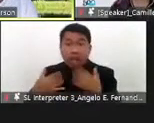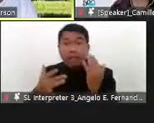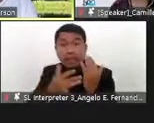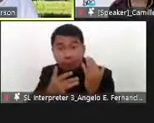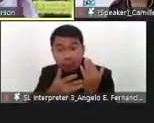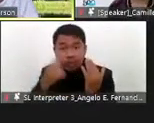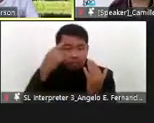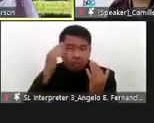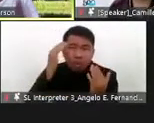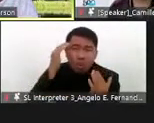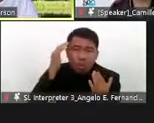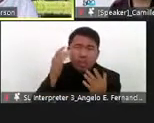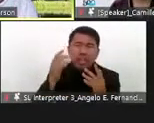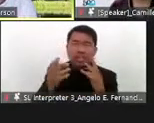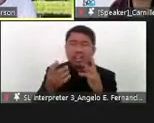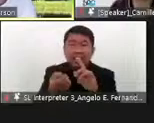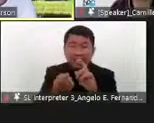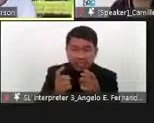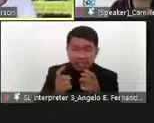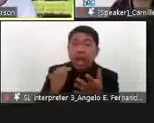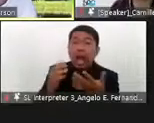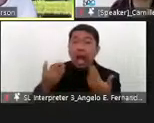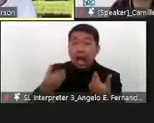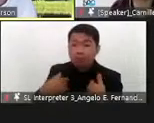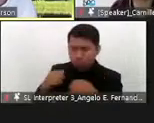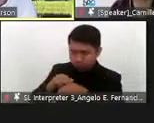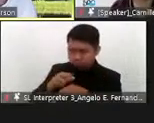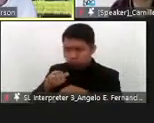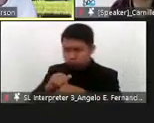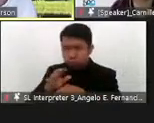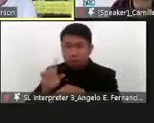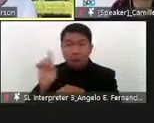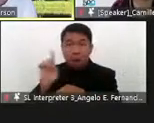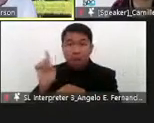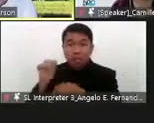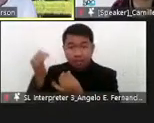different places. These send data on sea level,